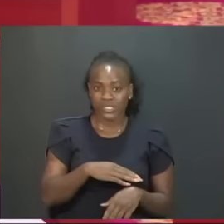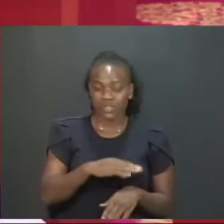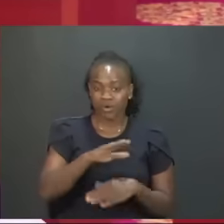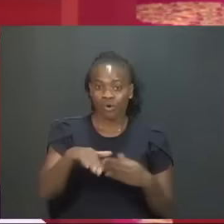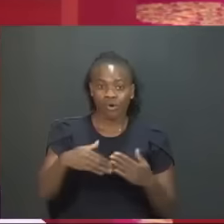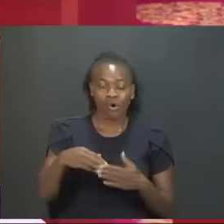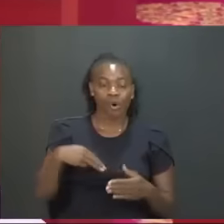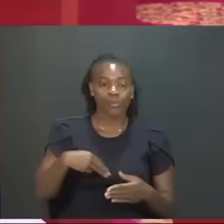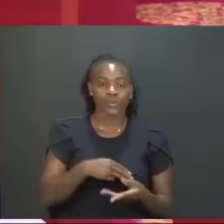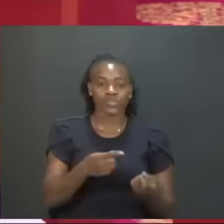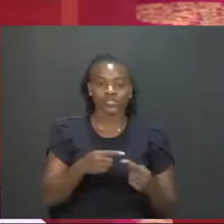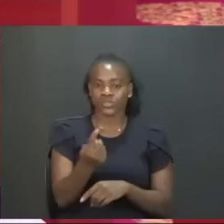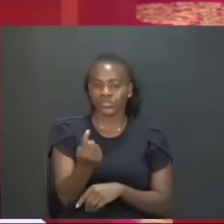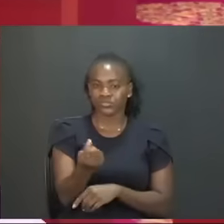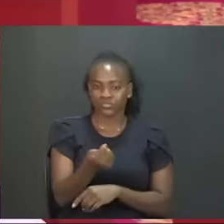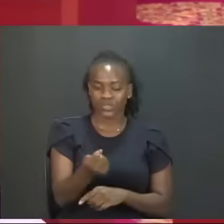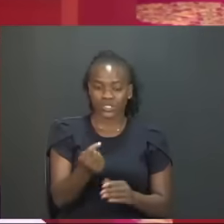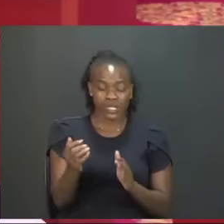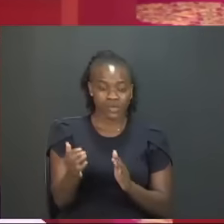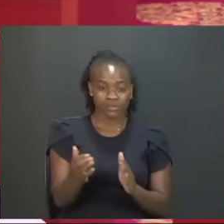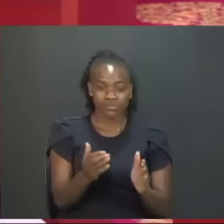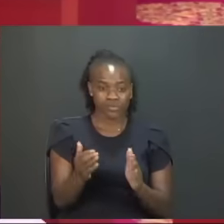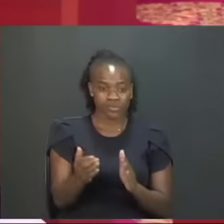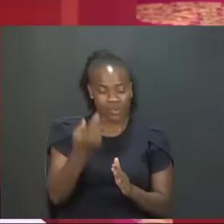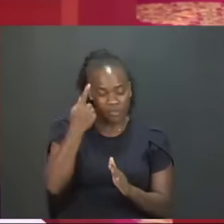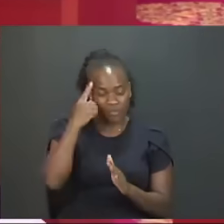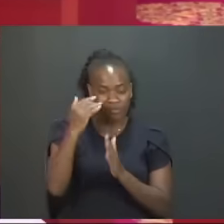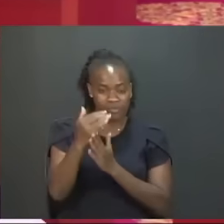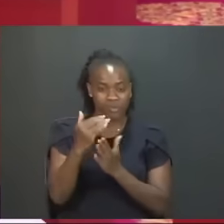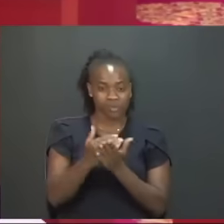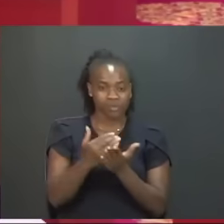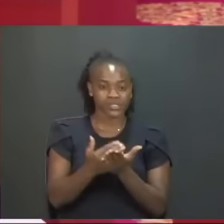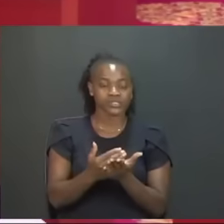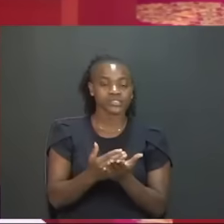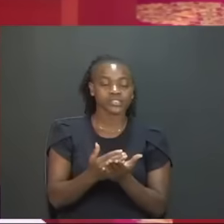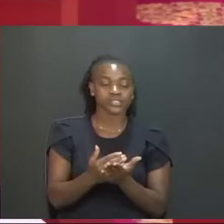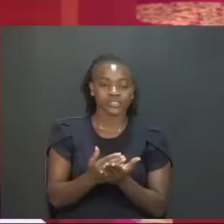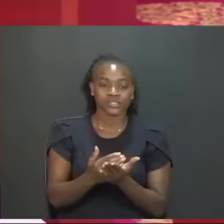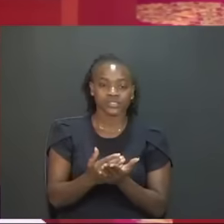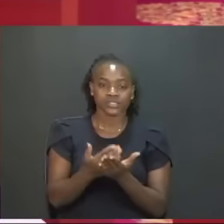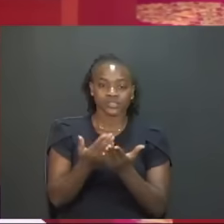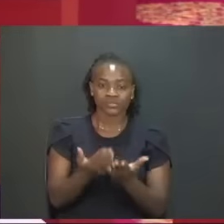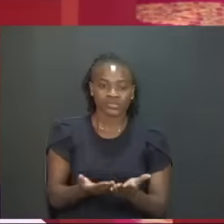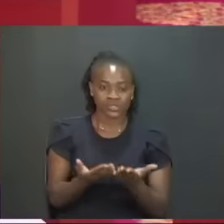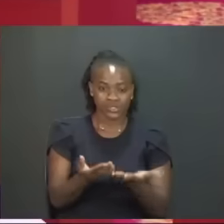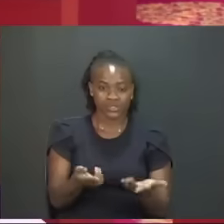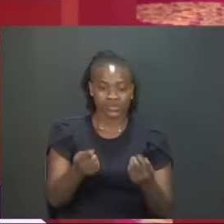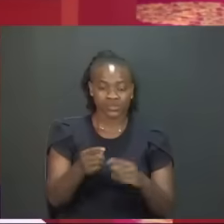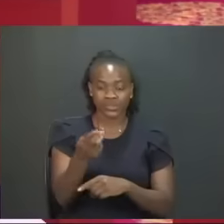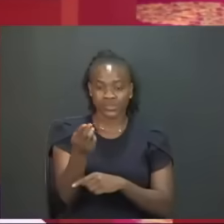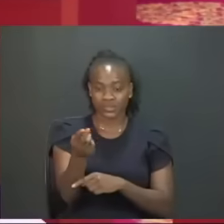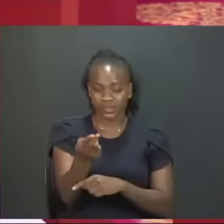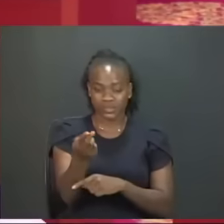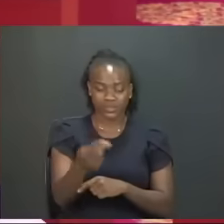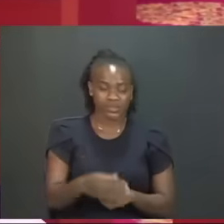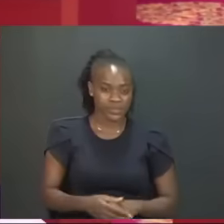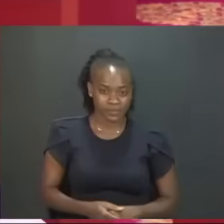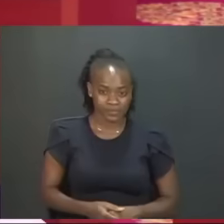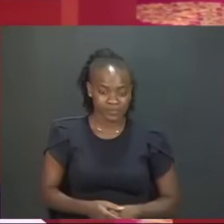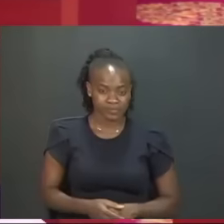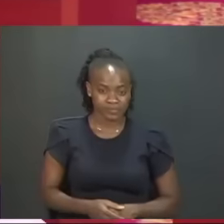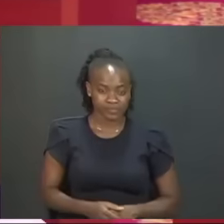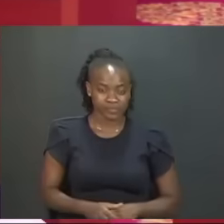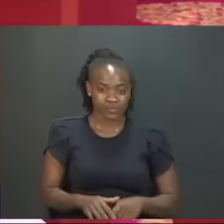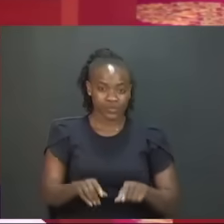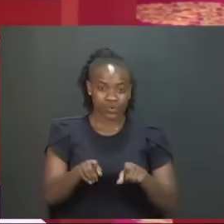Tuesday in preparation for the budget presentation on Thursday. And also